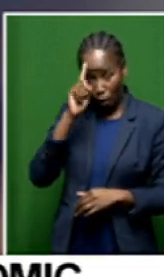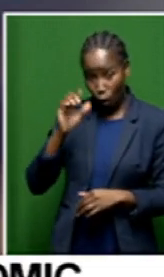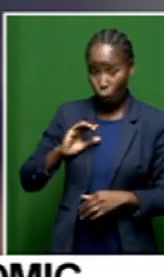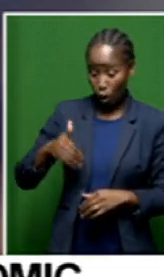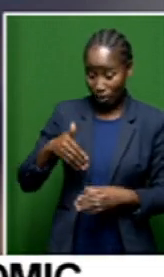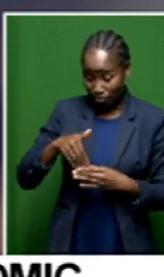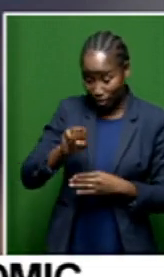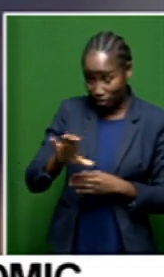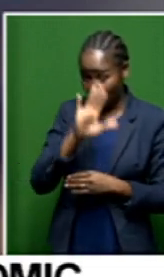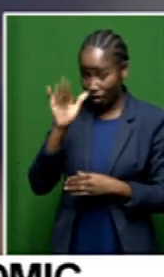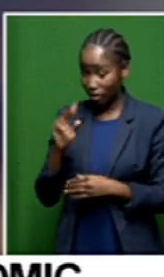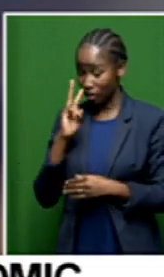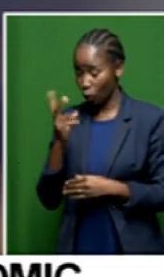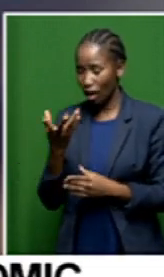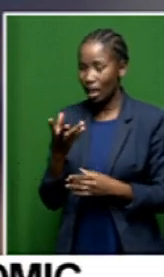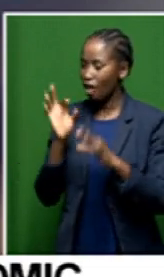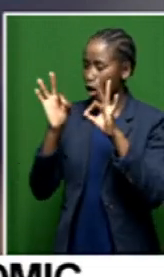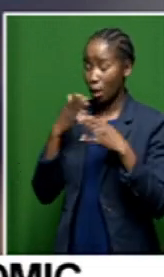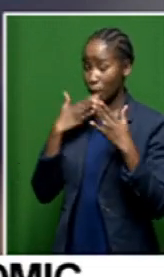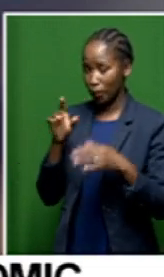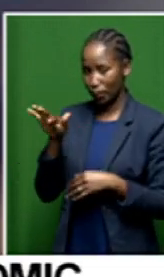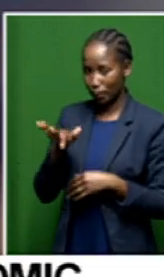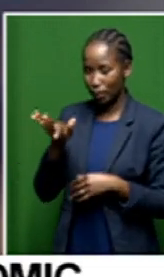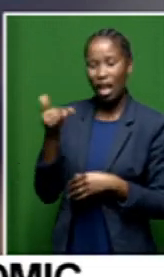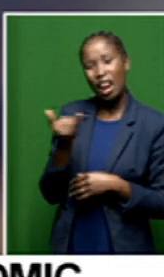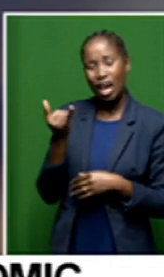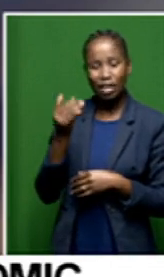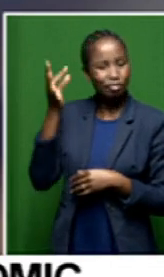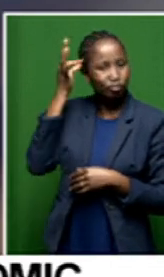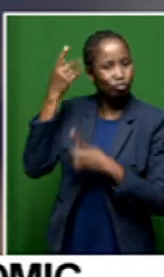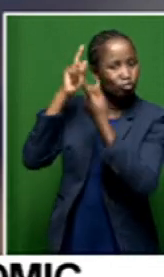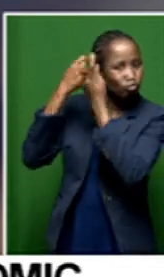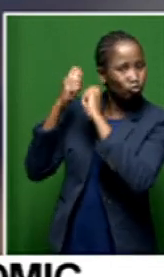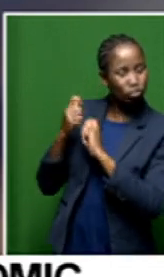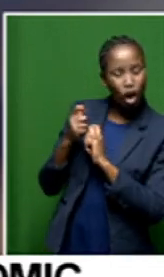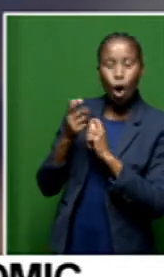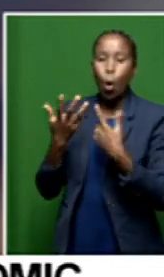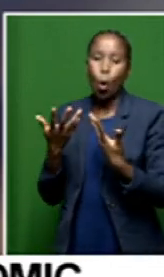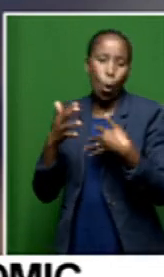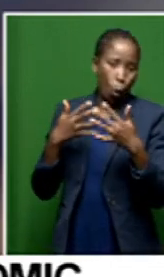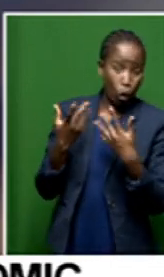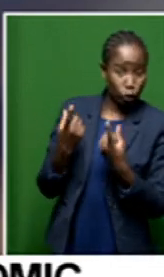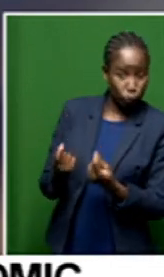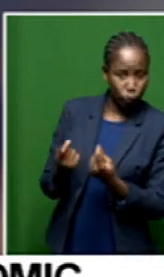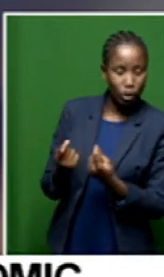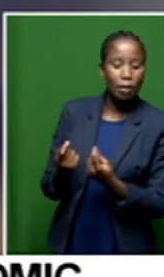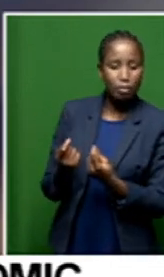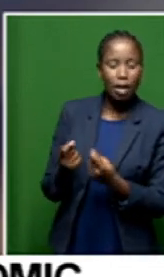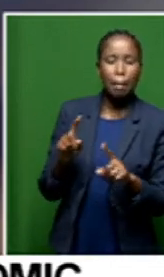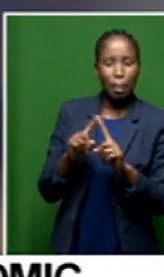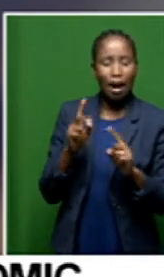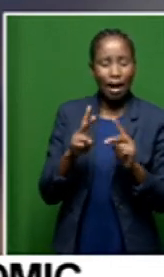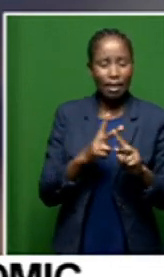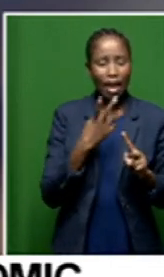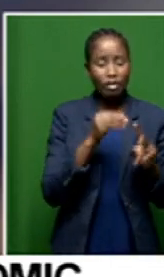you'll see them in the informal space. And so you'll see them with hair salons, etc. But there's also a very kind of mature formal